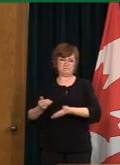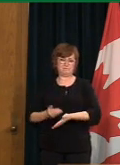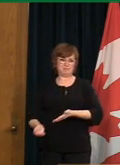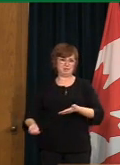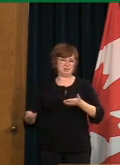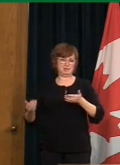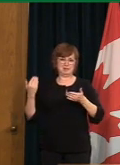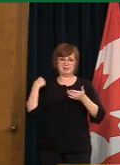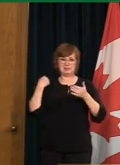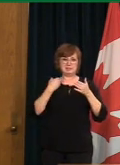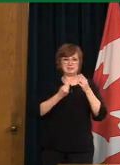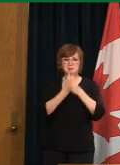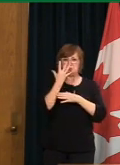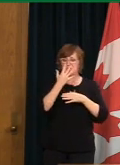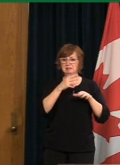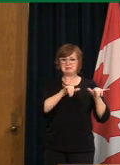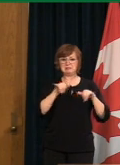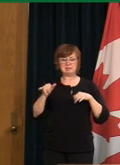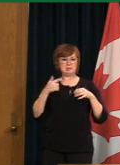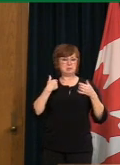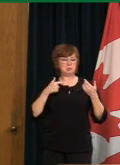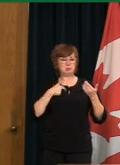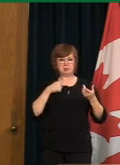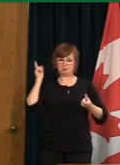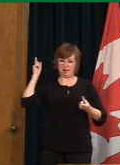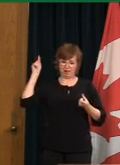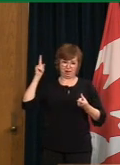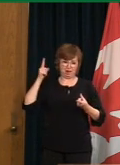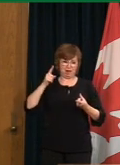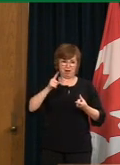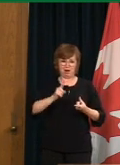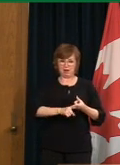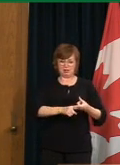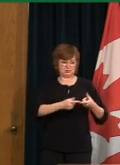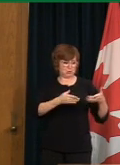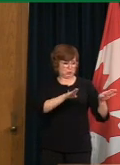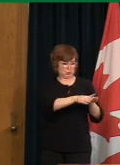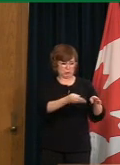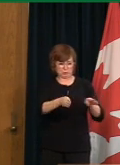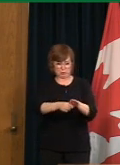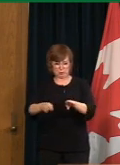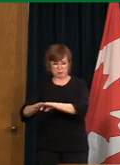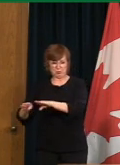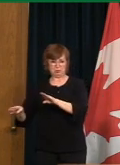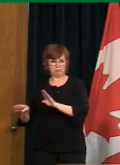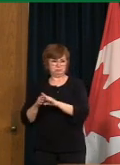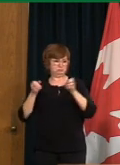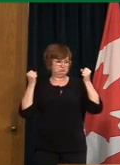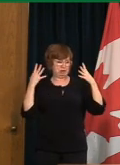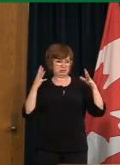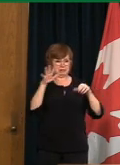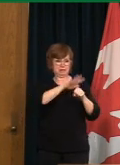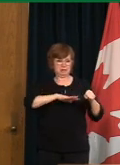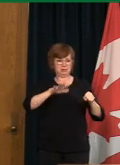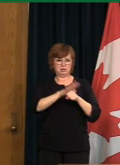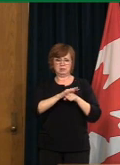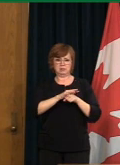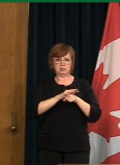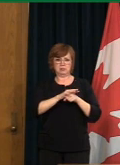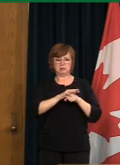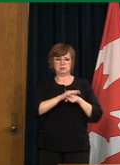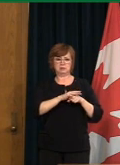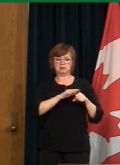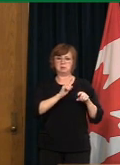brush approach to shutting down businesses, services, and activities in our communities. Then we reopened with many